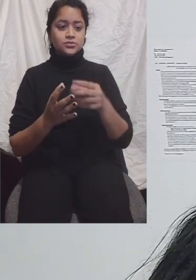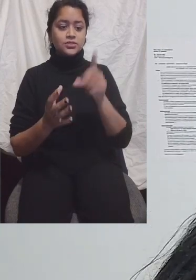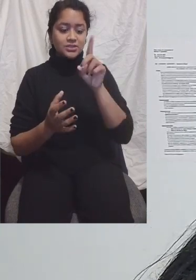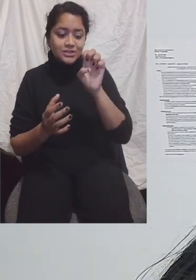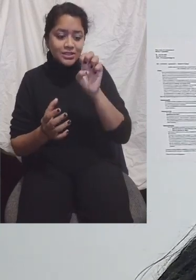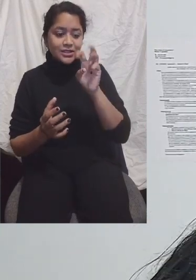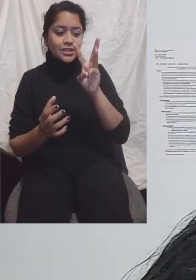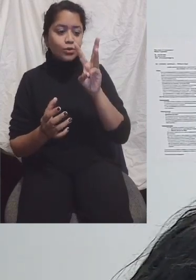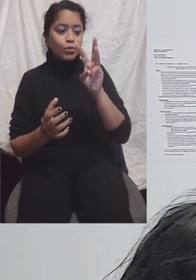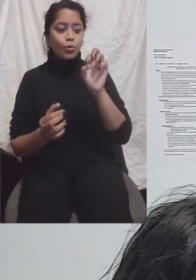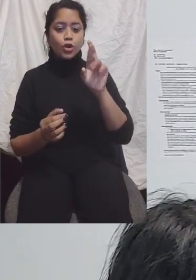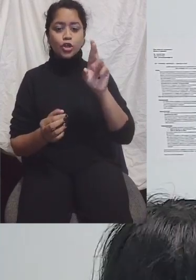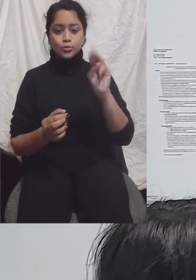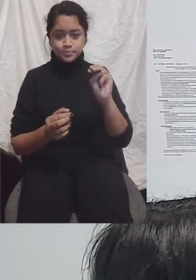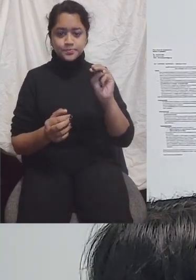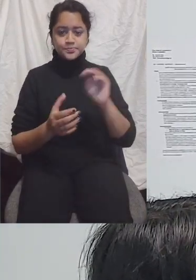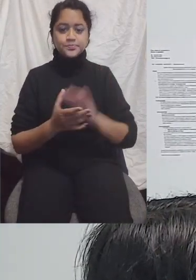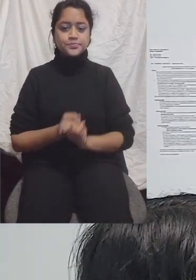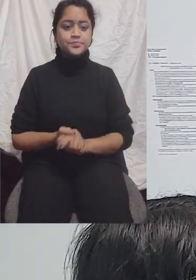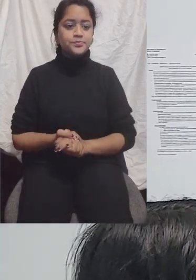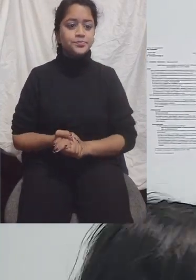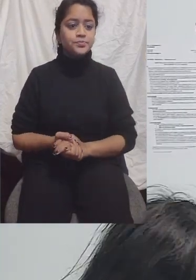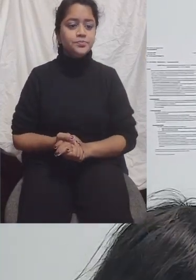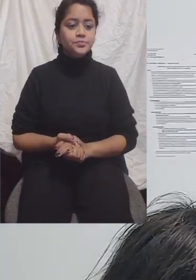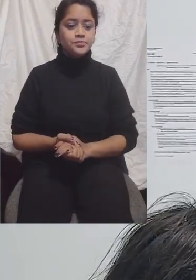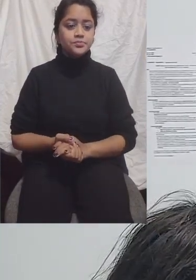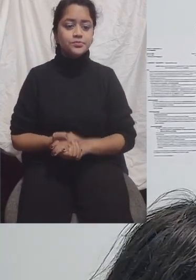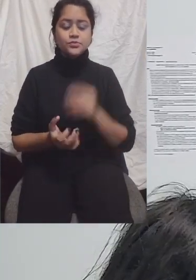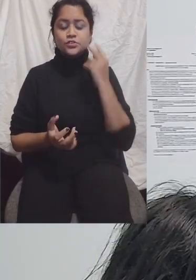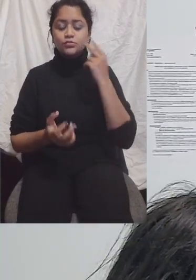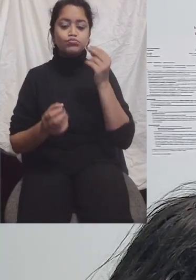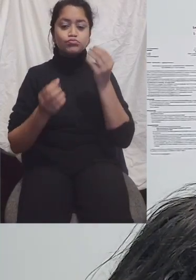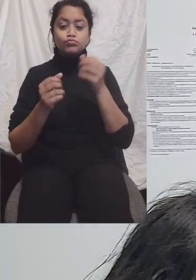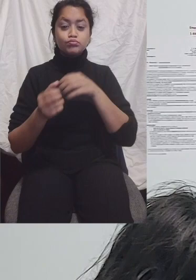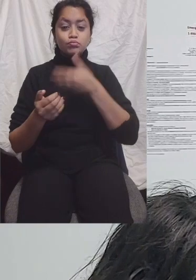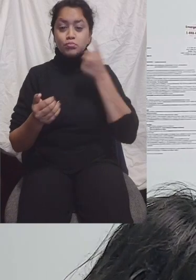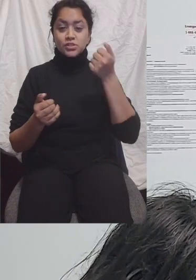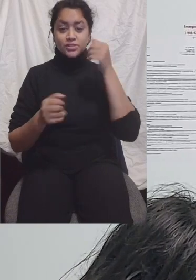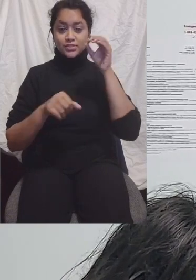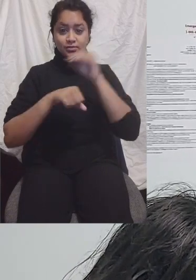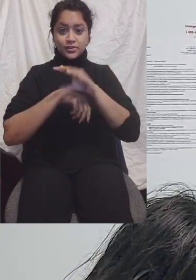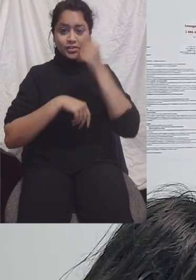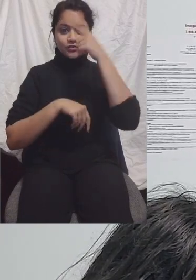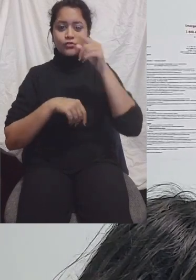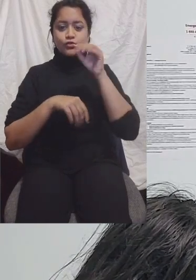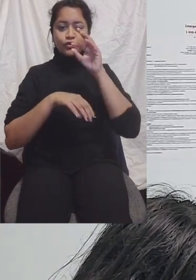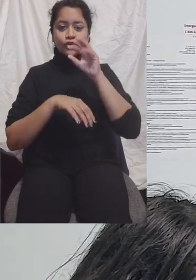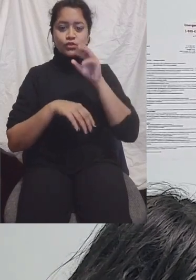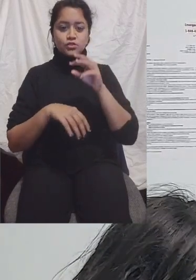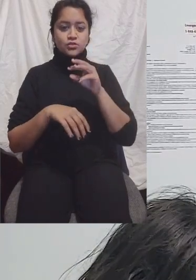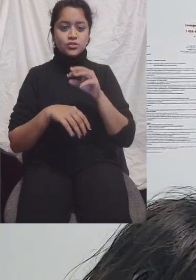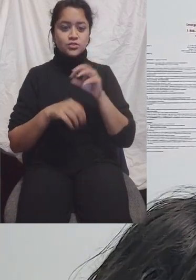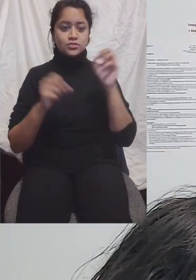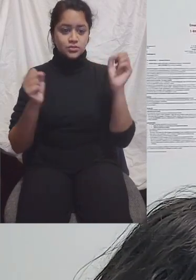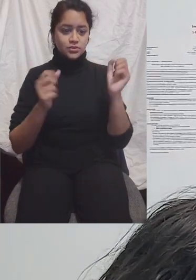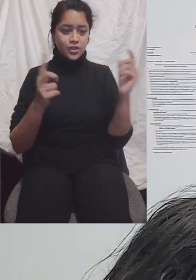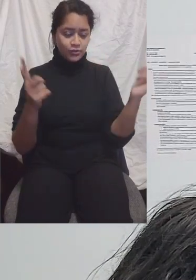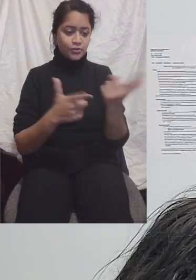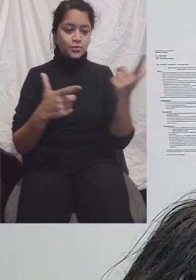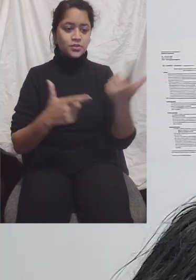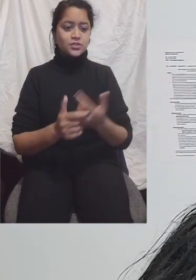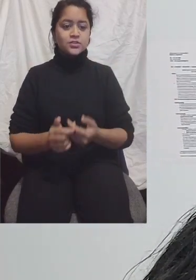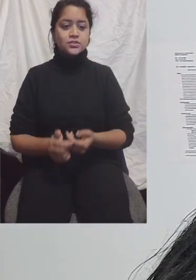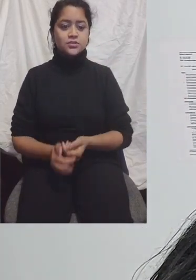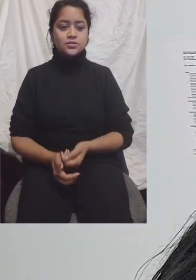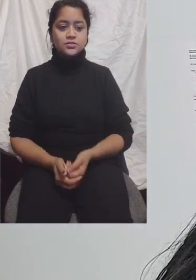bit of blood, check a little bit of poop. They'll get their vaccines. They'll be dewormed at those